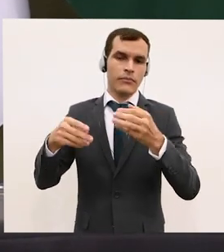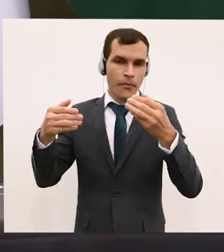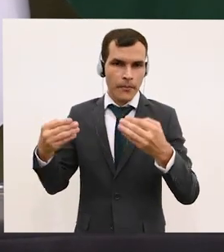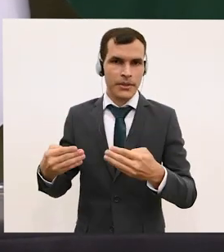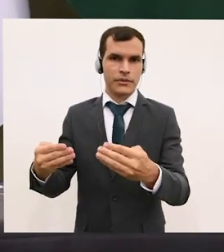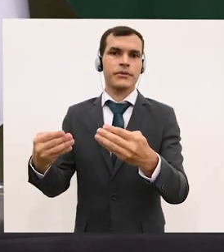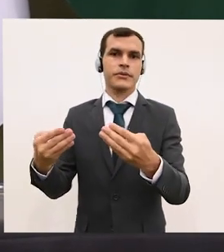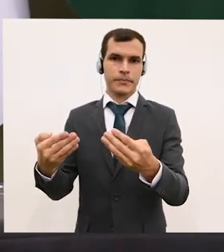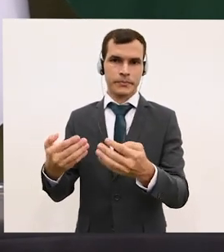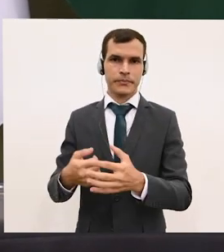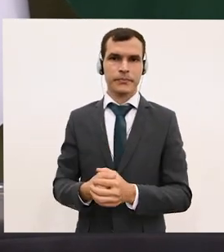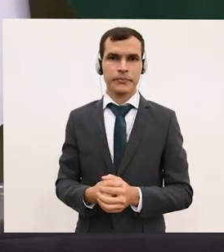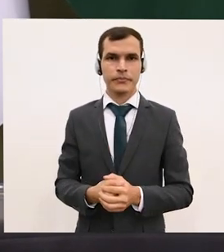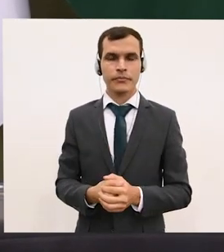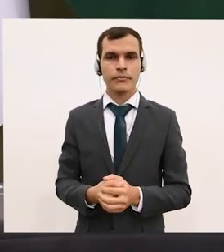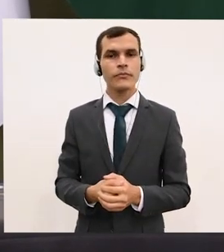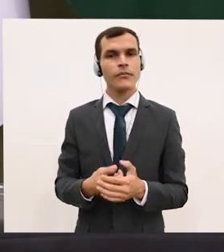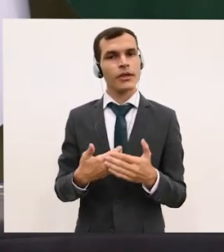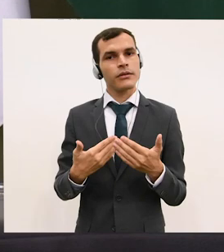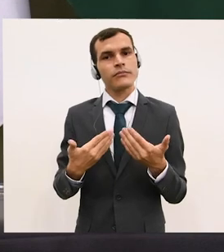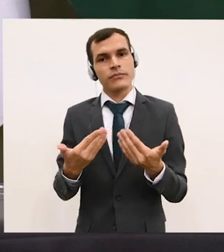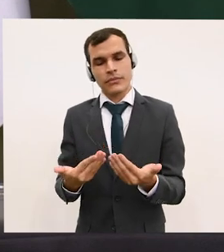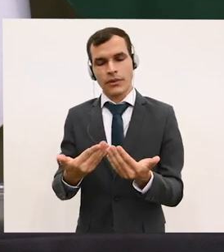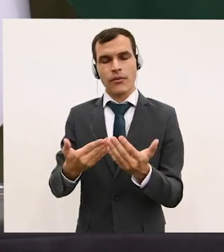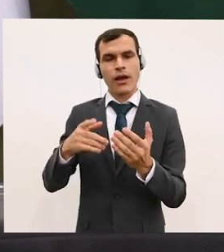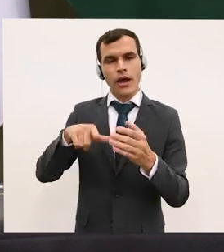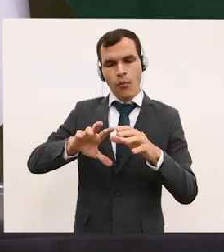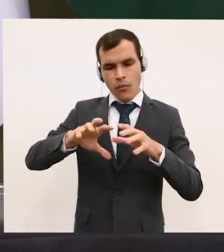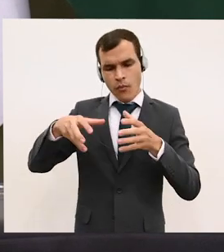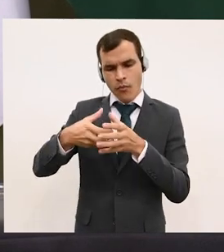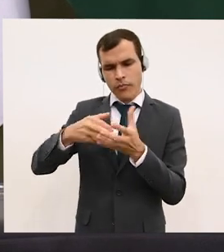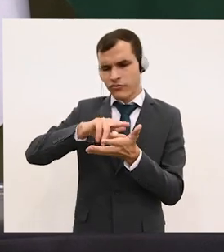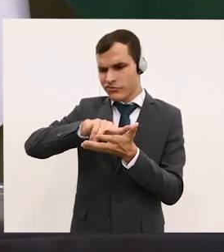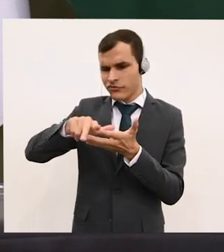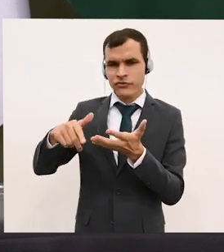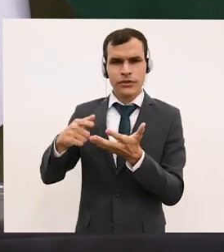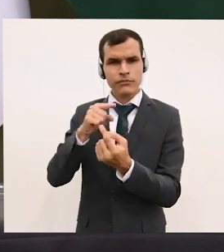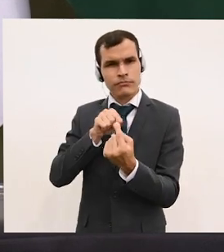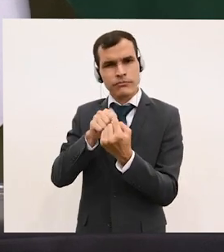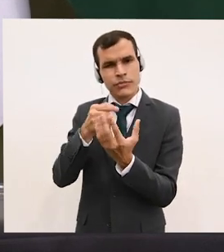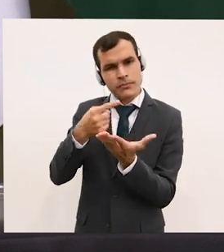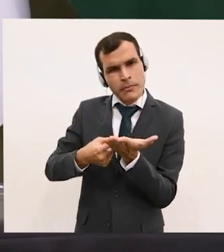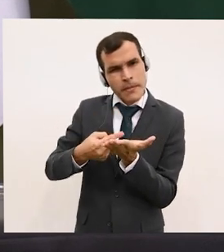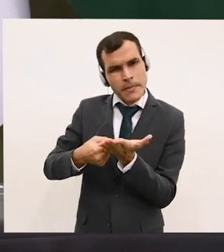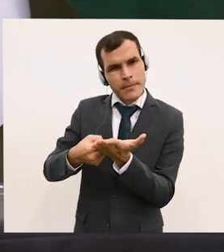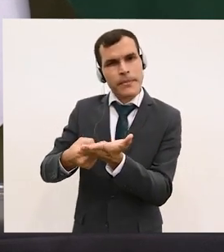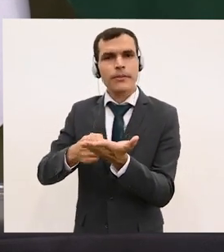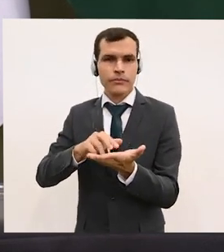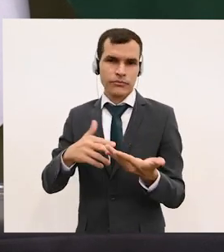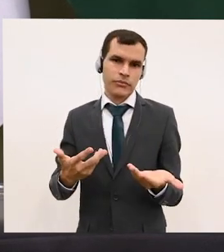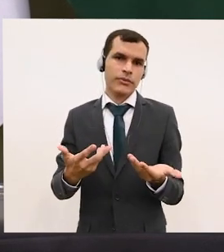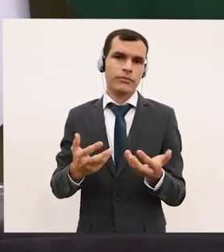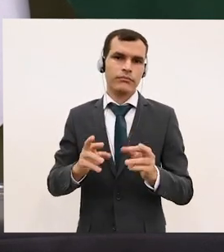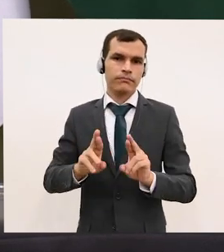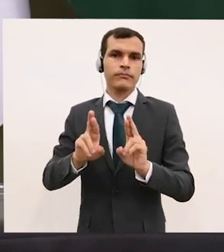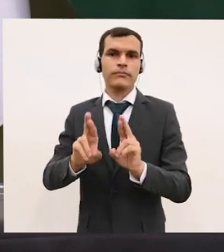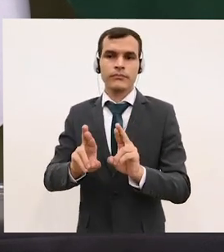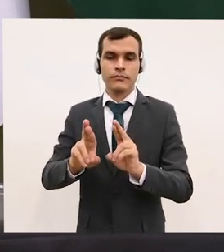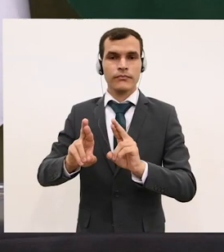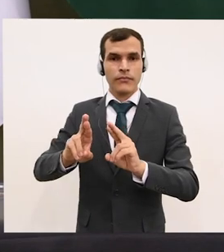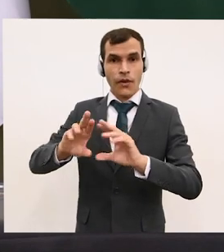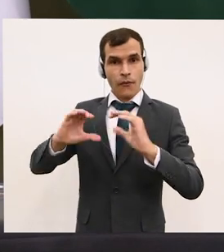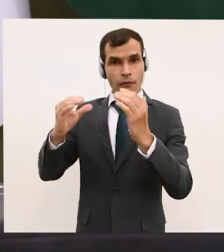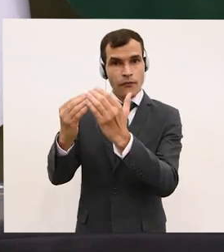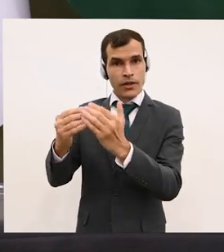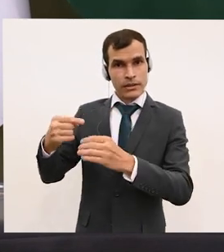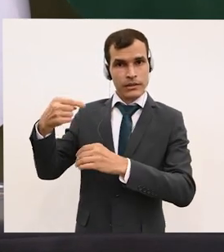have at this conference. And that has to do with moving forward on reforms of